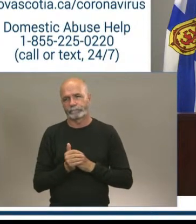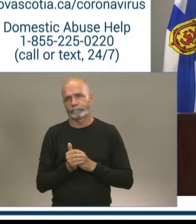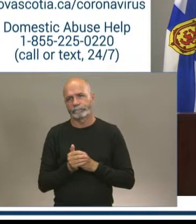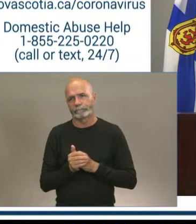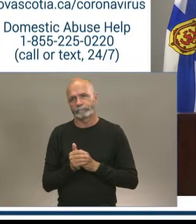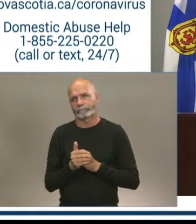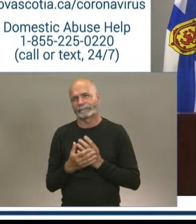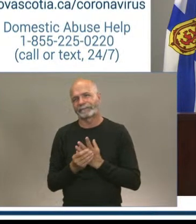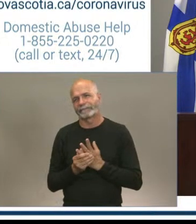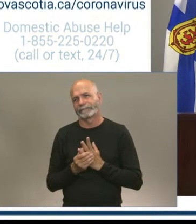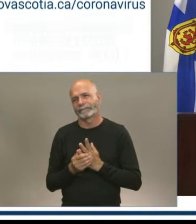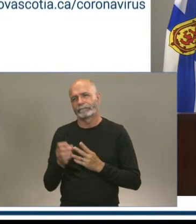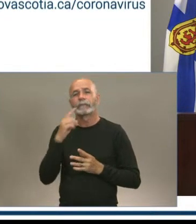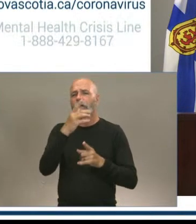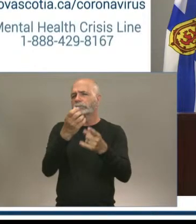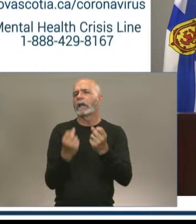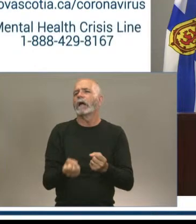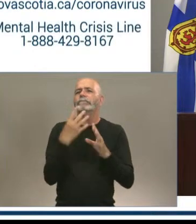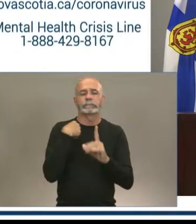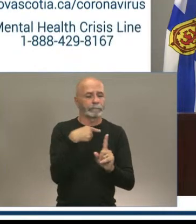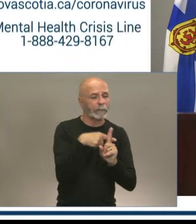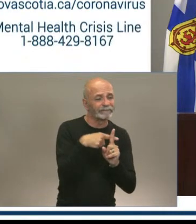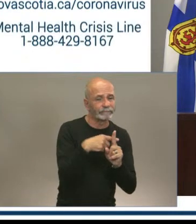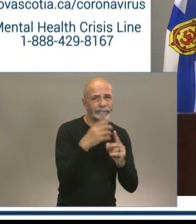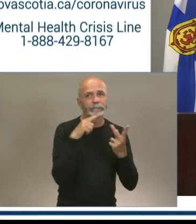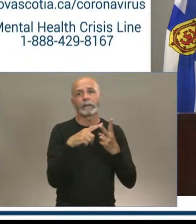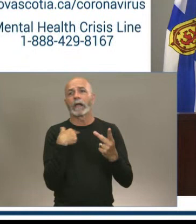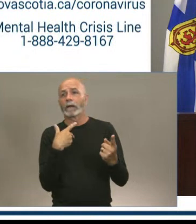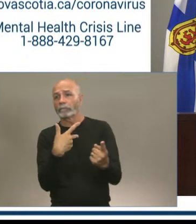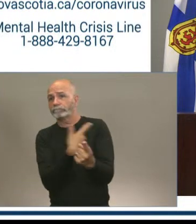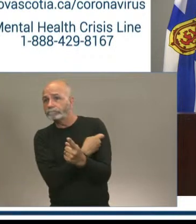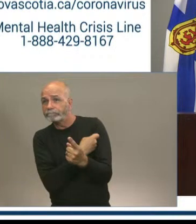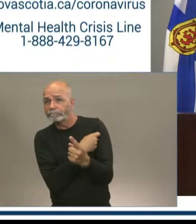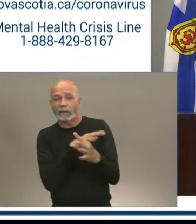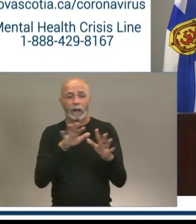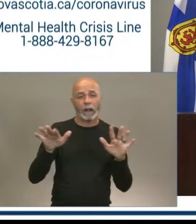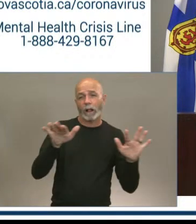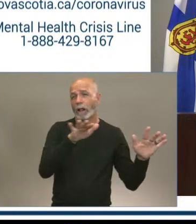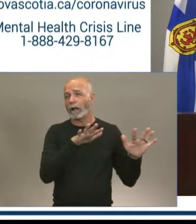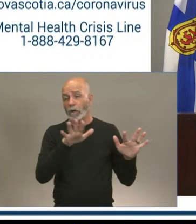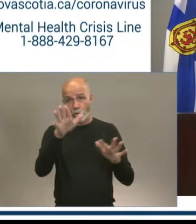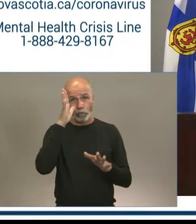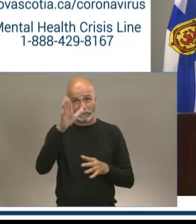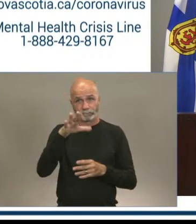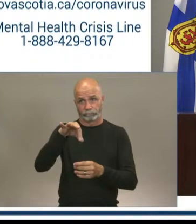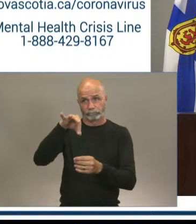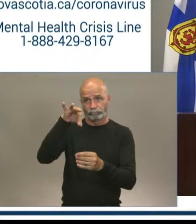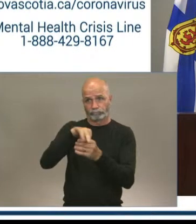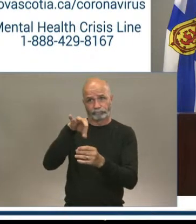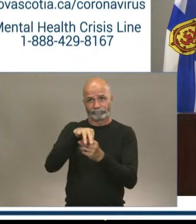provincial election either this summer or sometime in the near future? That's not a question for me. There's lots of other considerations